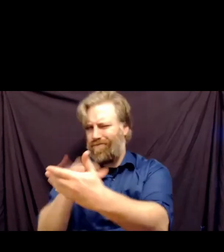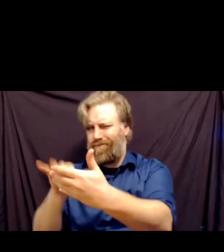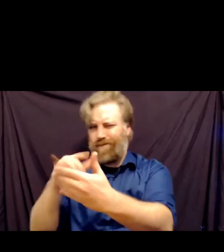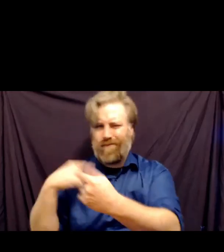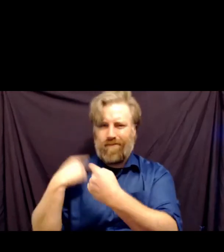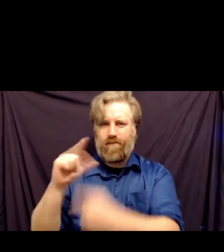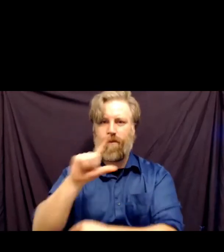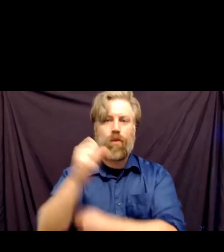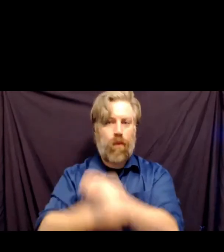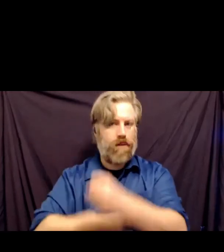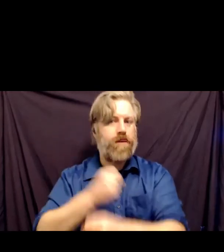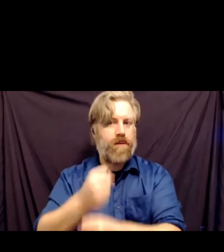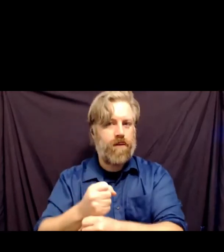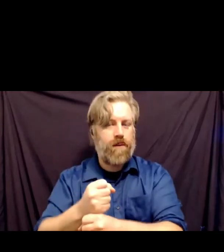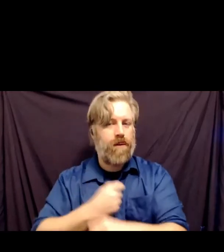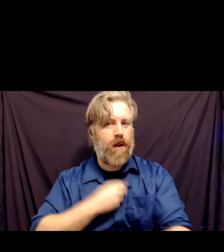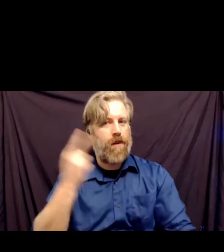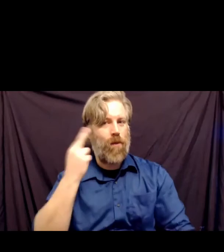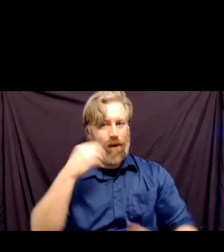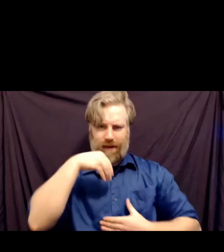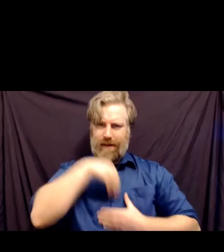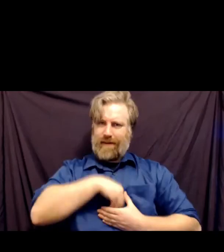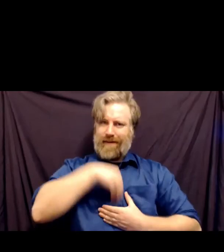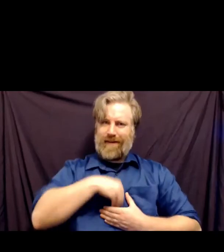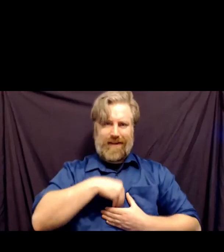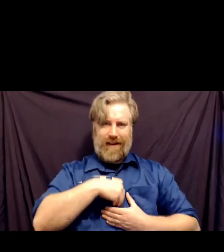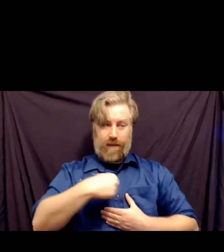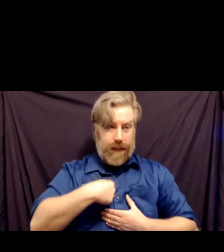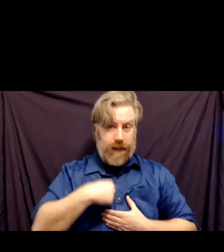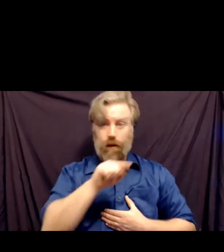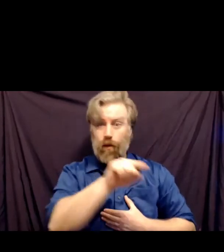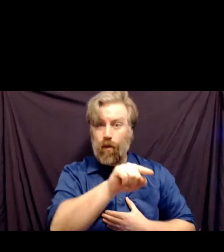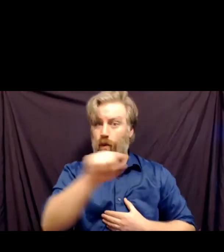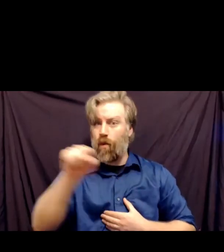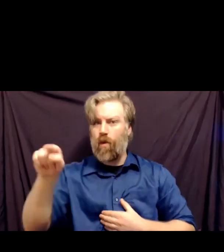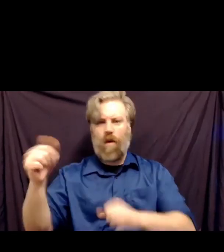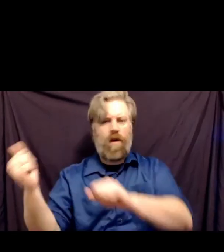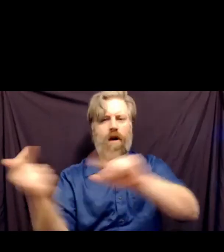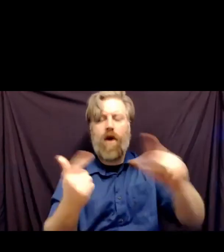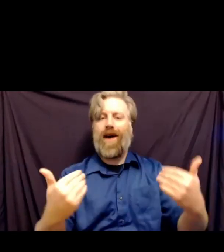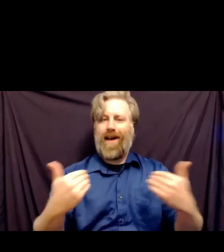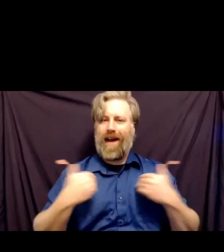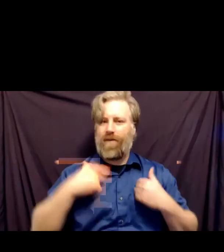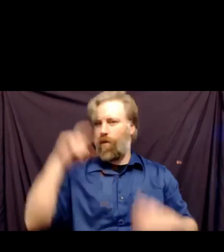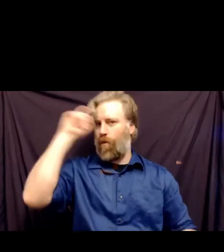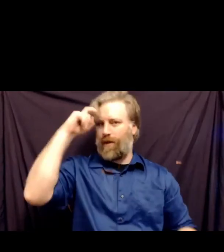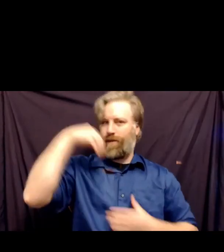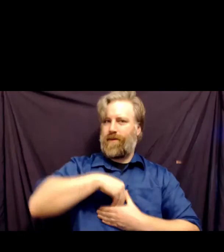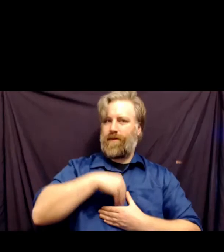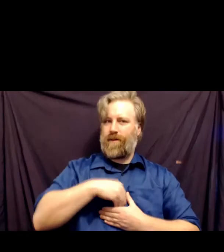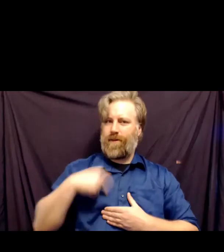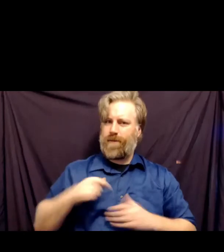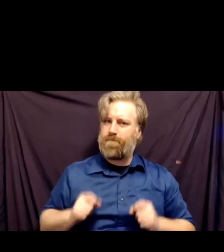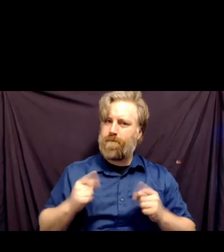I'm realizing is that there's a wisdom inside of each and every one of us, a growth impulse, and it's in